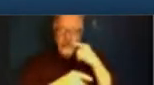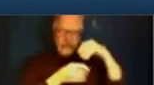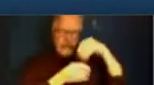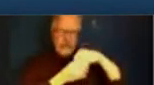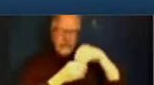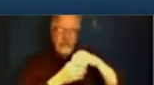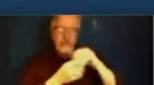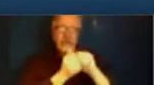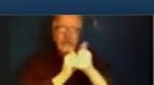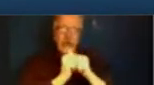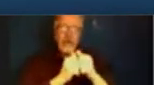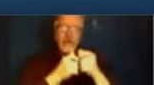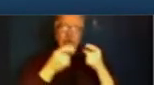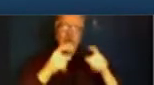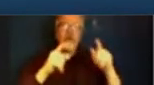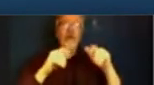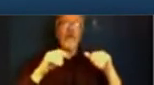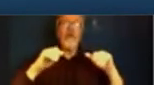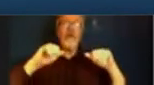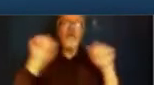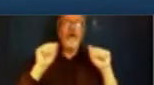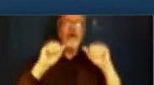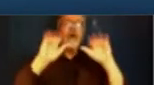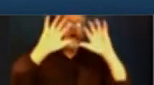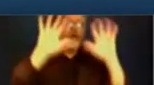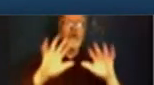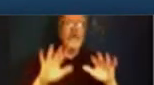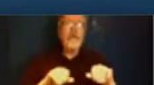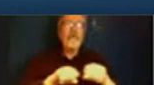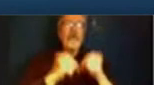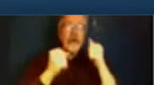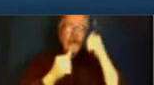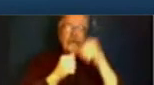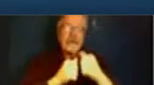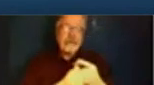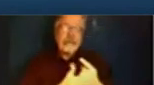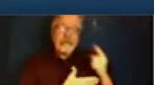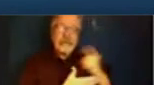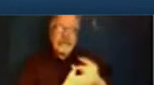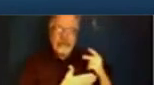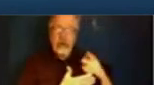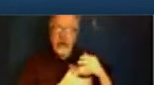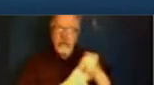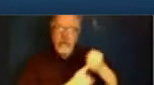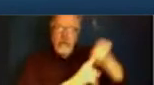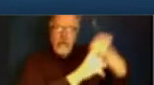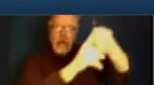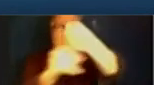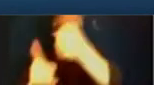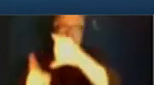break. However, I want to remind people what we do know about COVID in schools